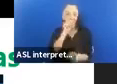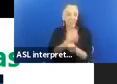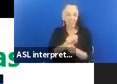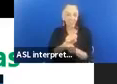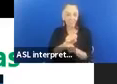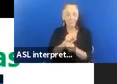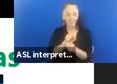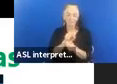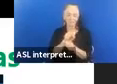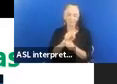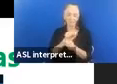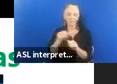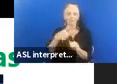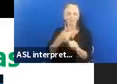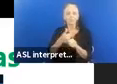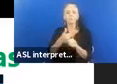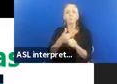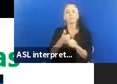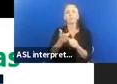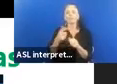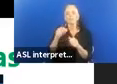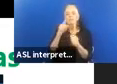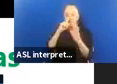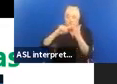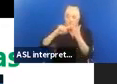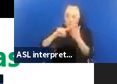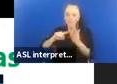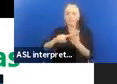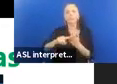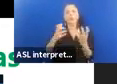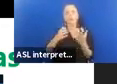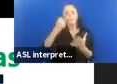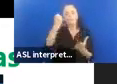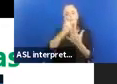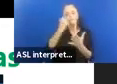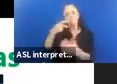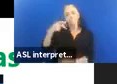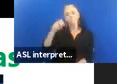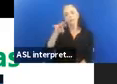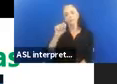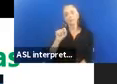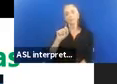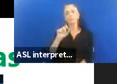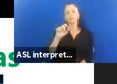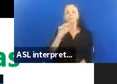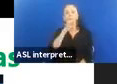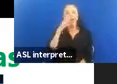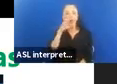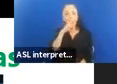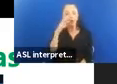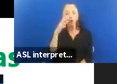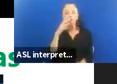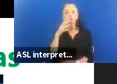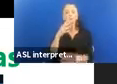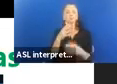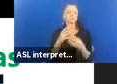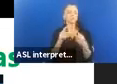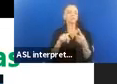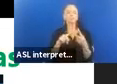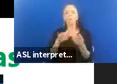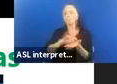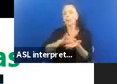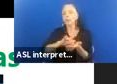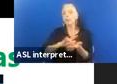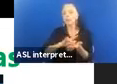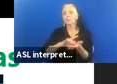to pursue patents in agriculture and in medicine, and that their